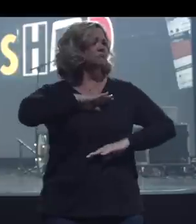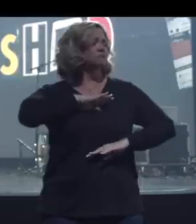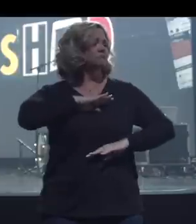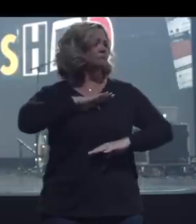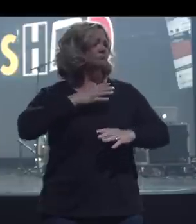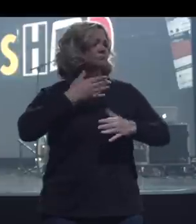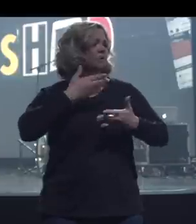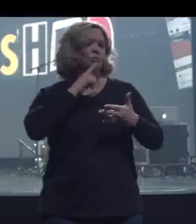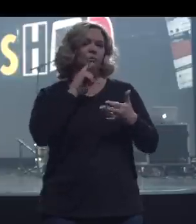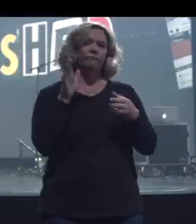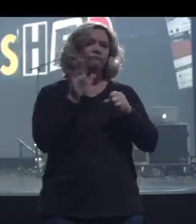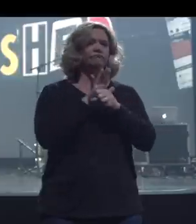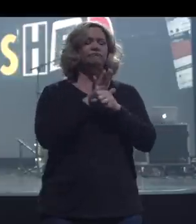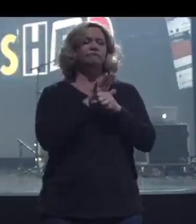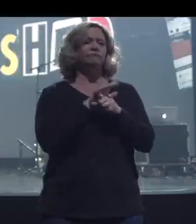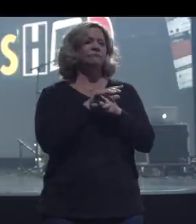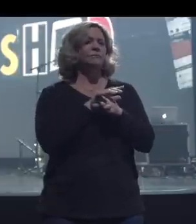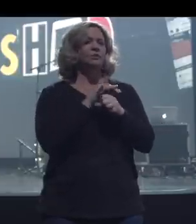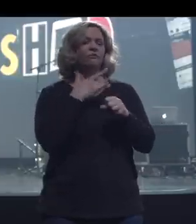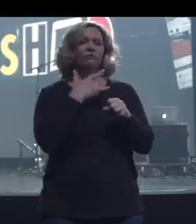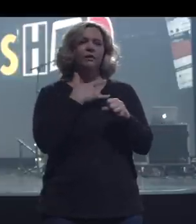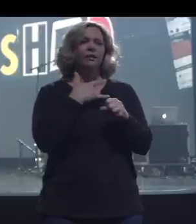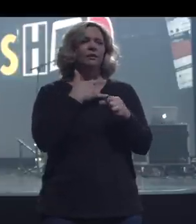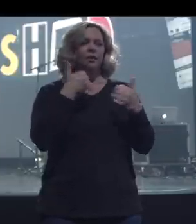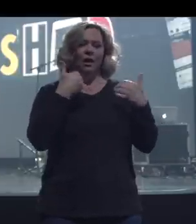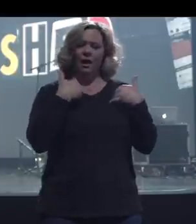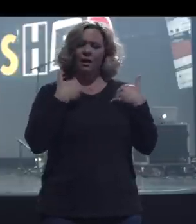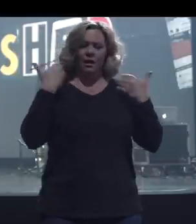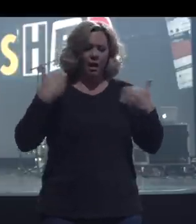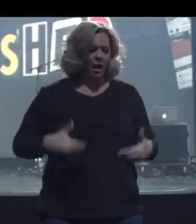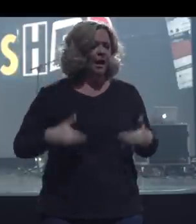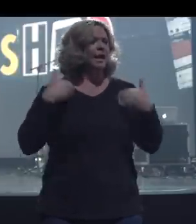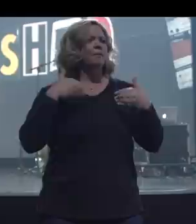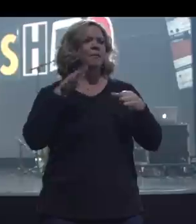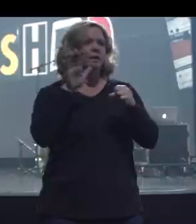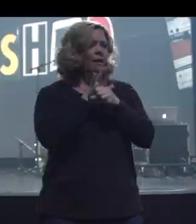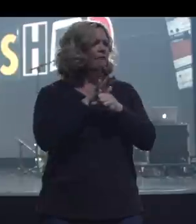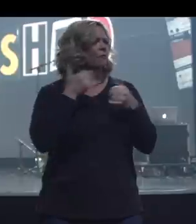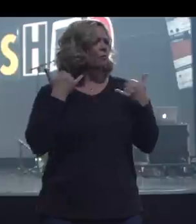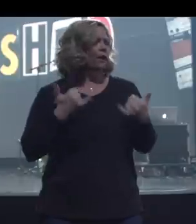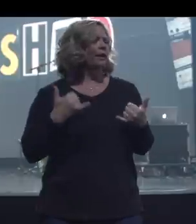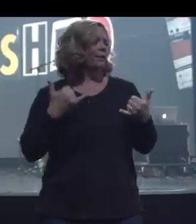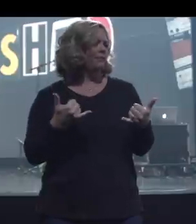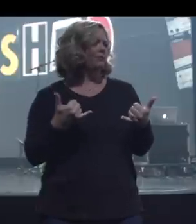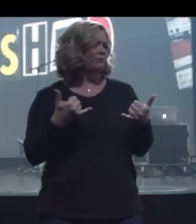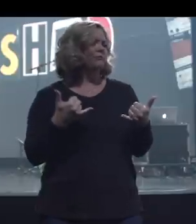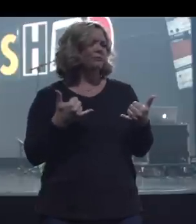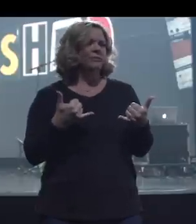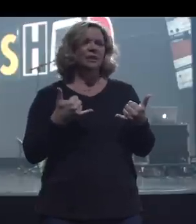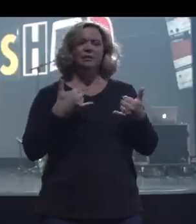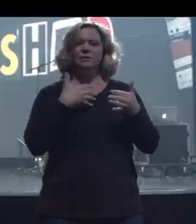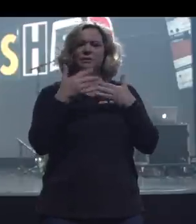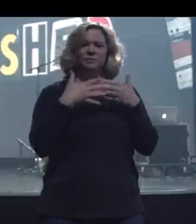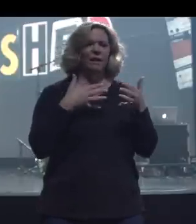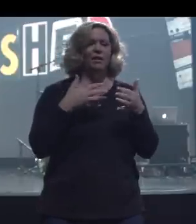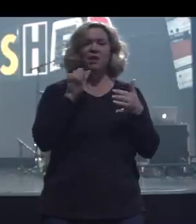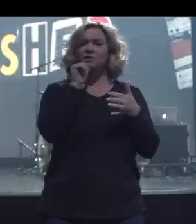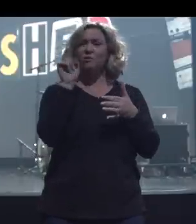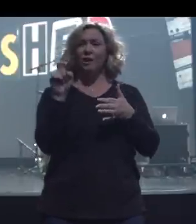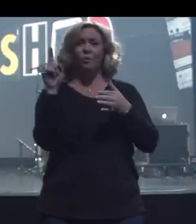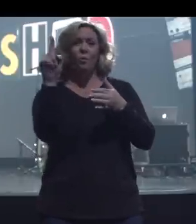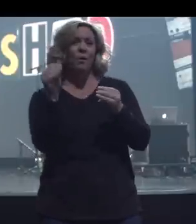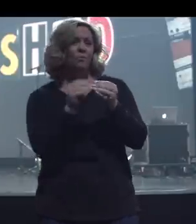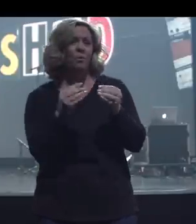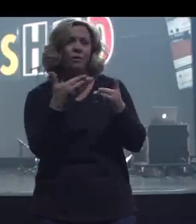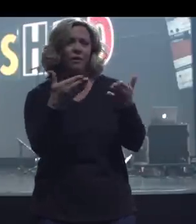Sufficient. That you are enough right now. Without one more thing you purchase,